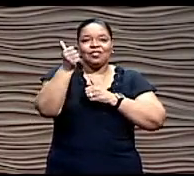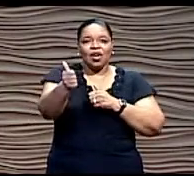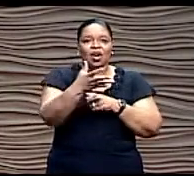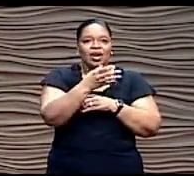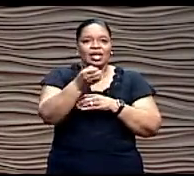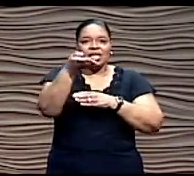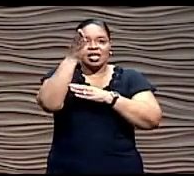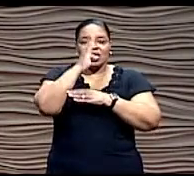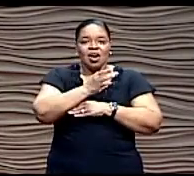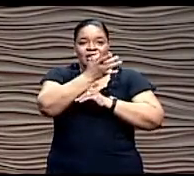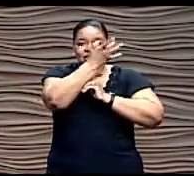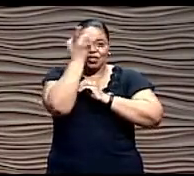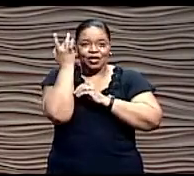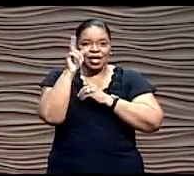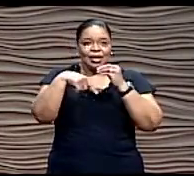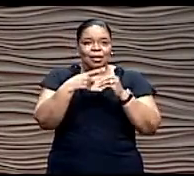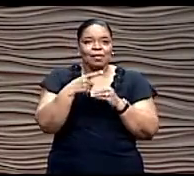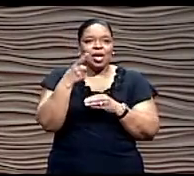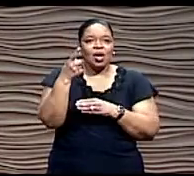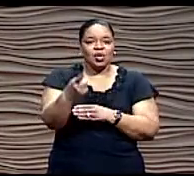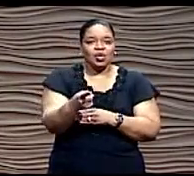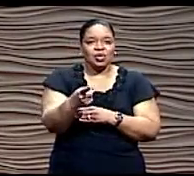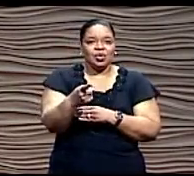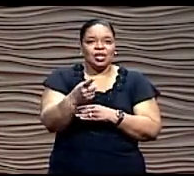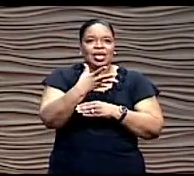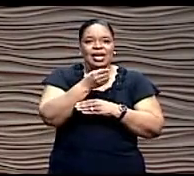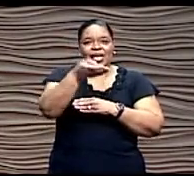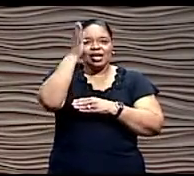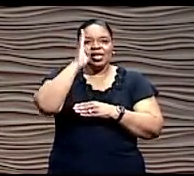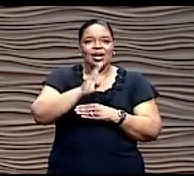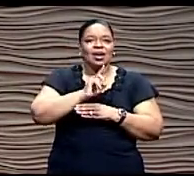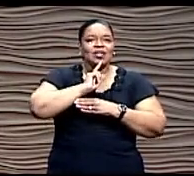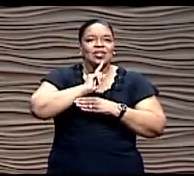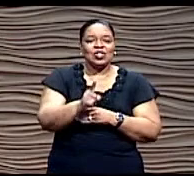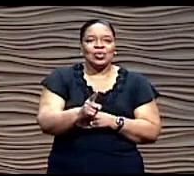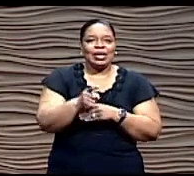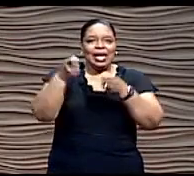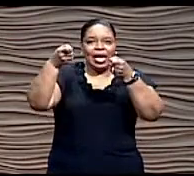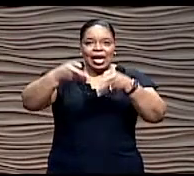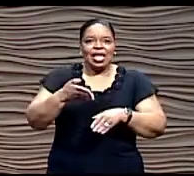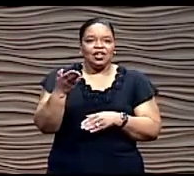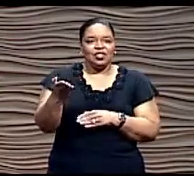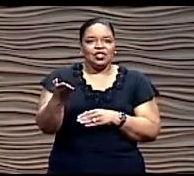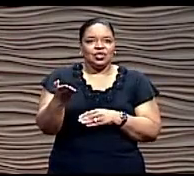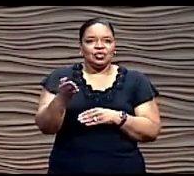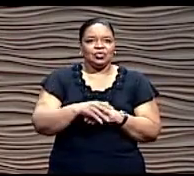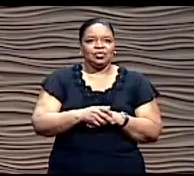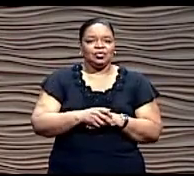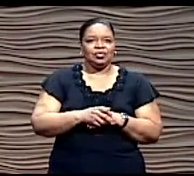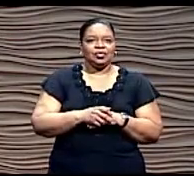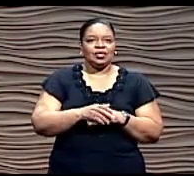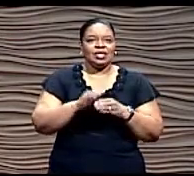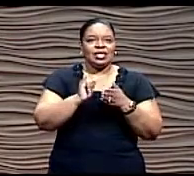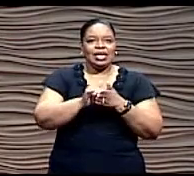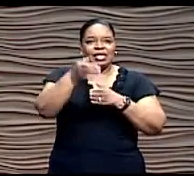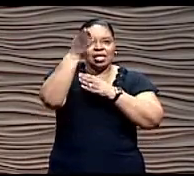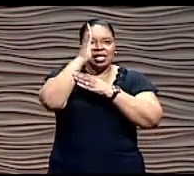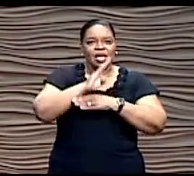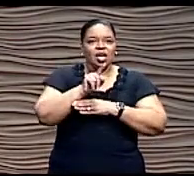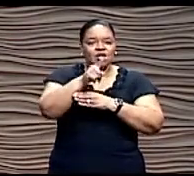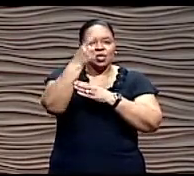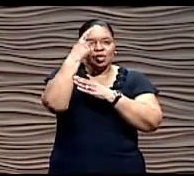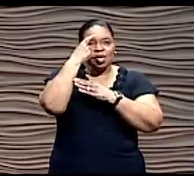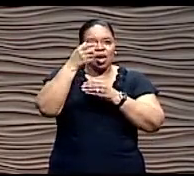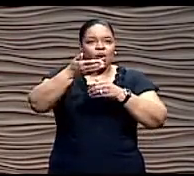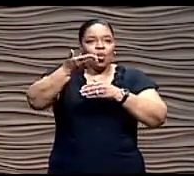and God has forgotten your address and God has abandoned you, that the God you thought